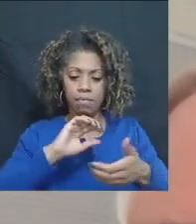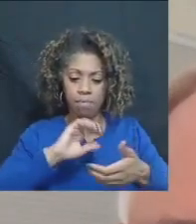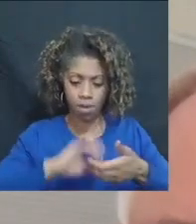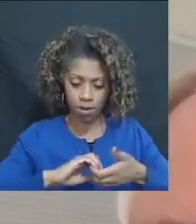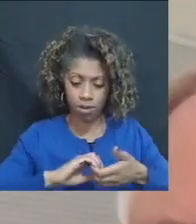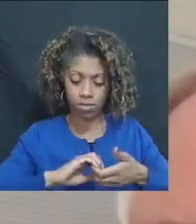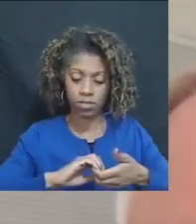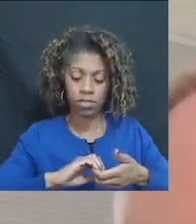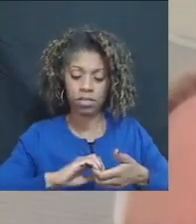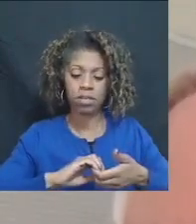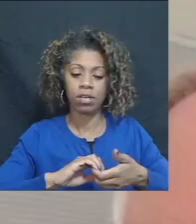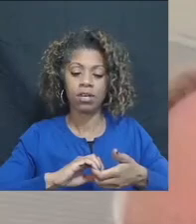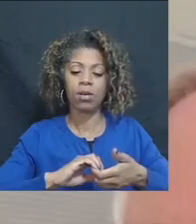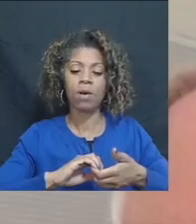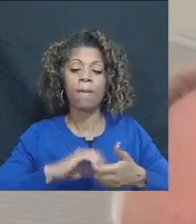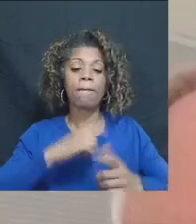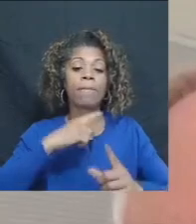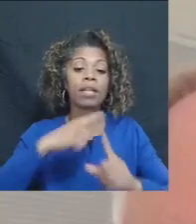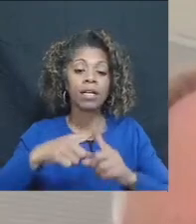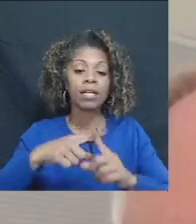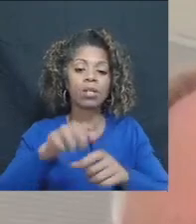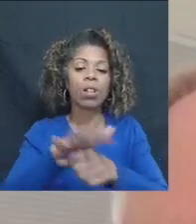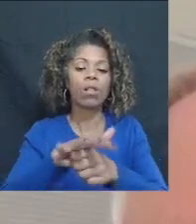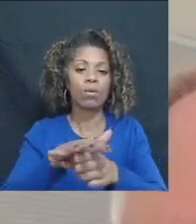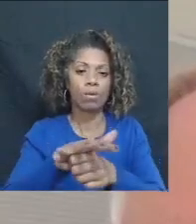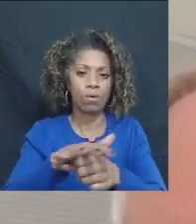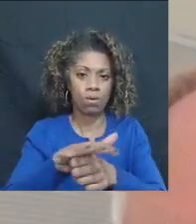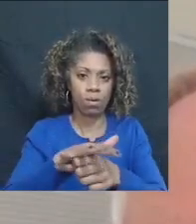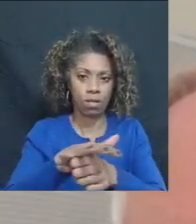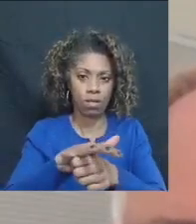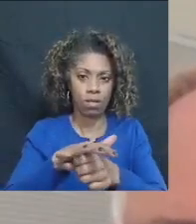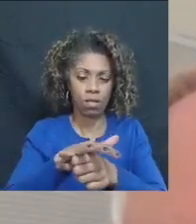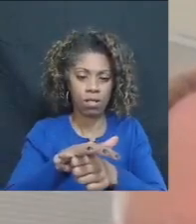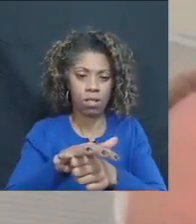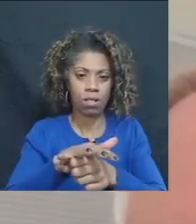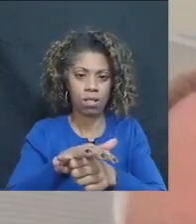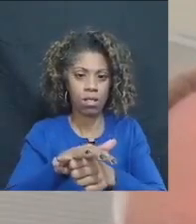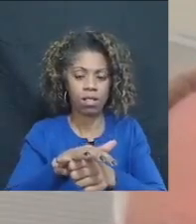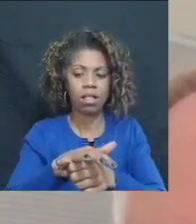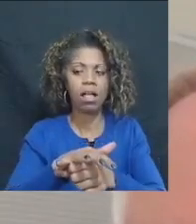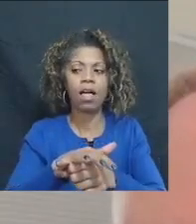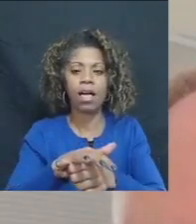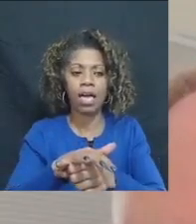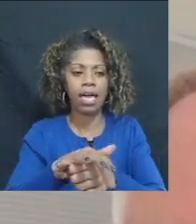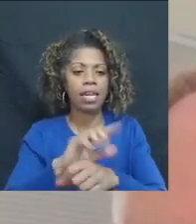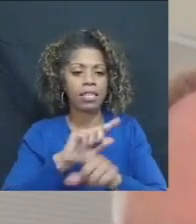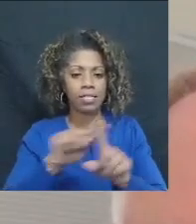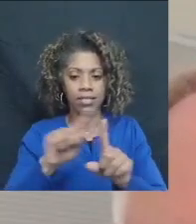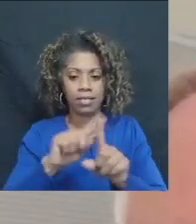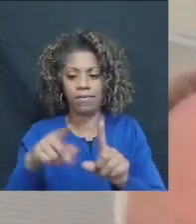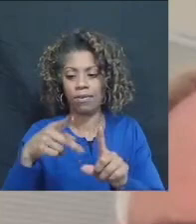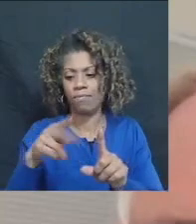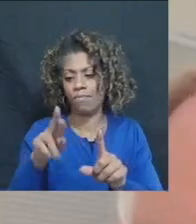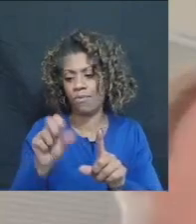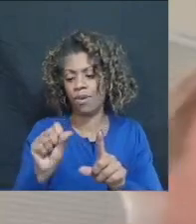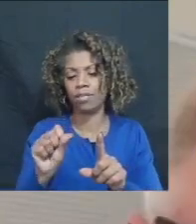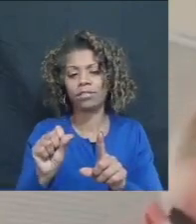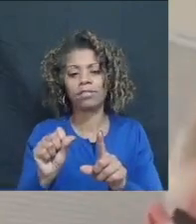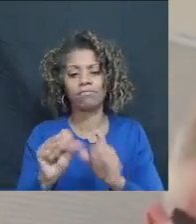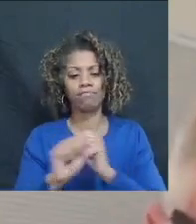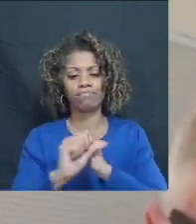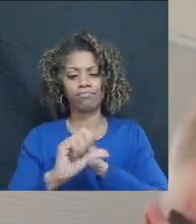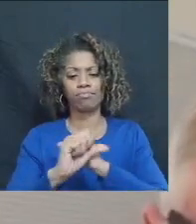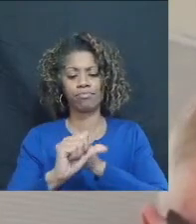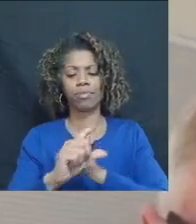be, you know, shoulder to shoulder in these press events in every media market saying, here's what we know. Here's what you as the